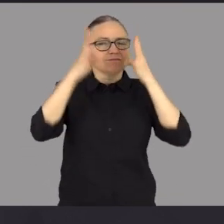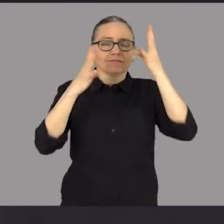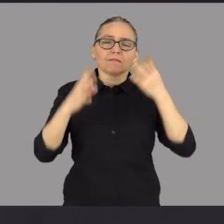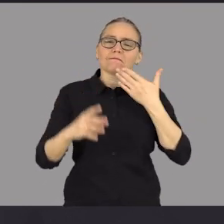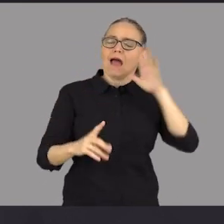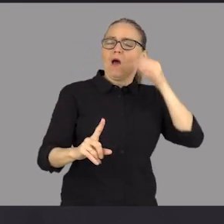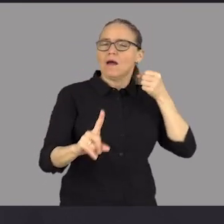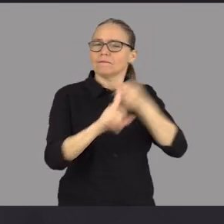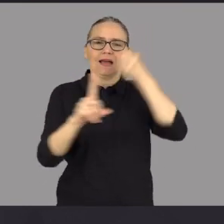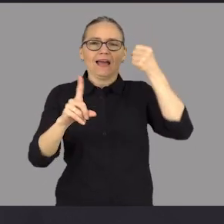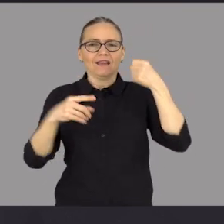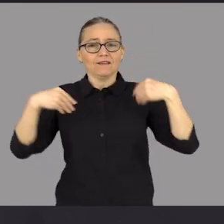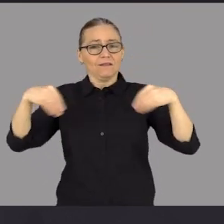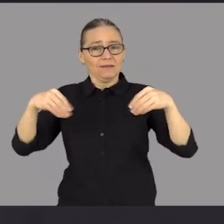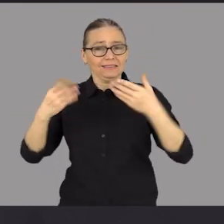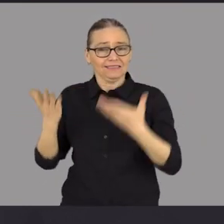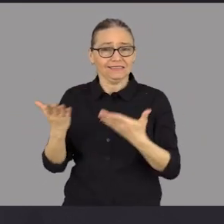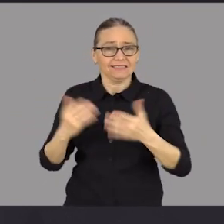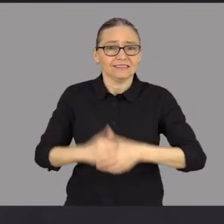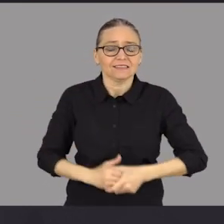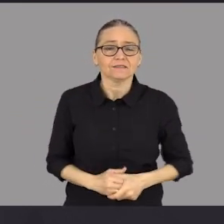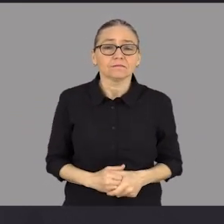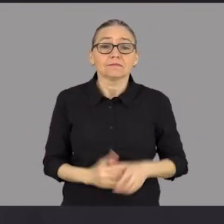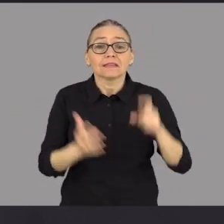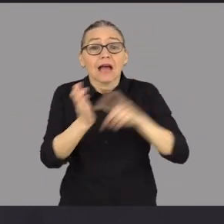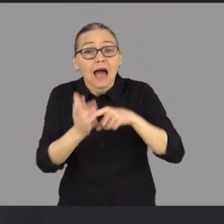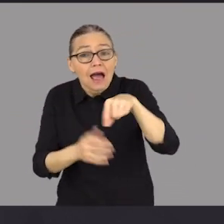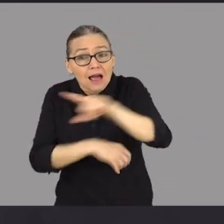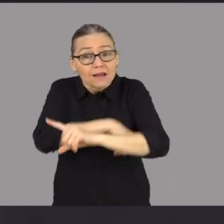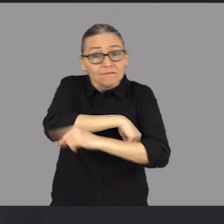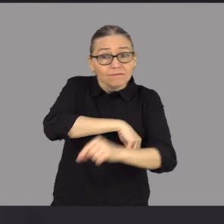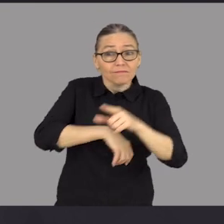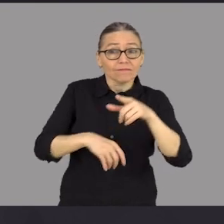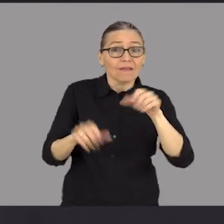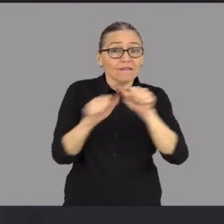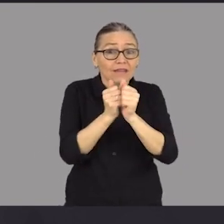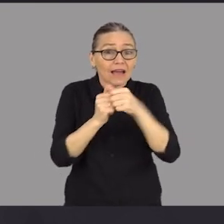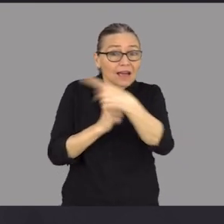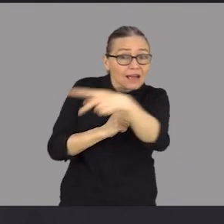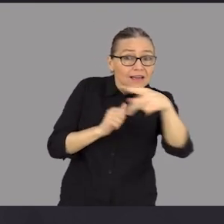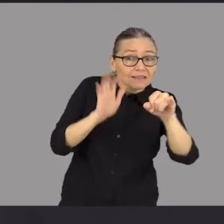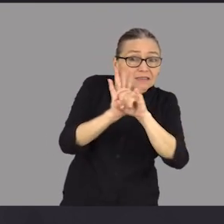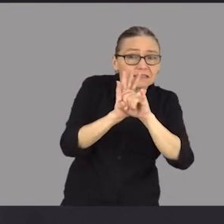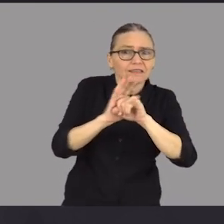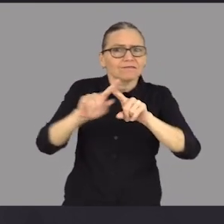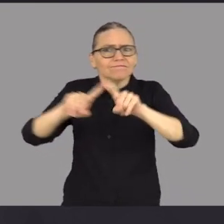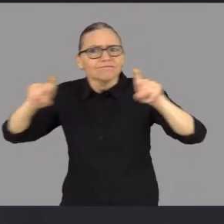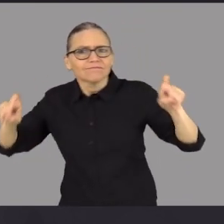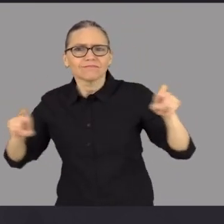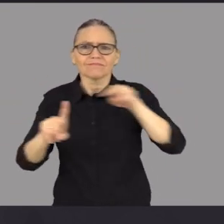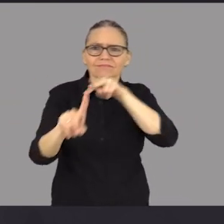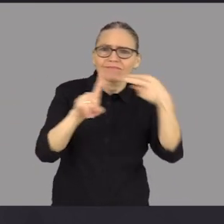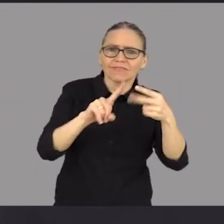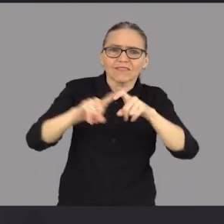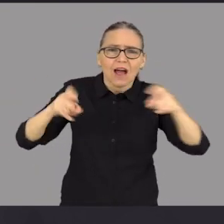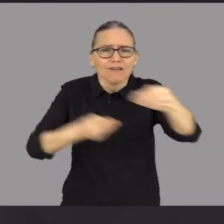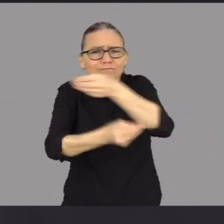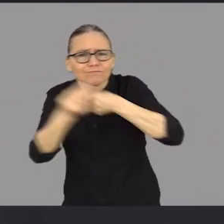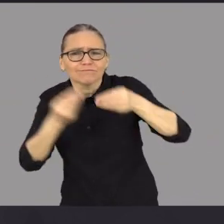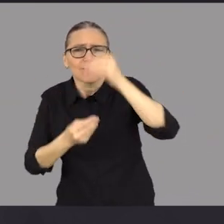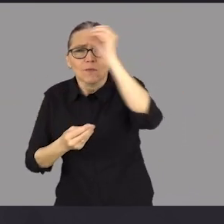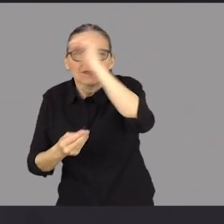businesses are also more innovative and have better business impact. When employees who hold different identities